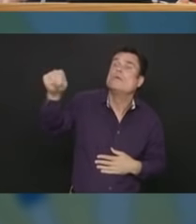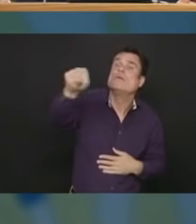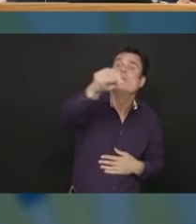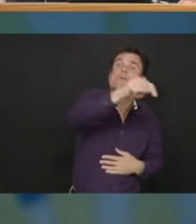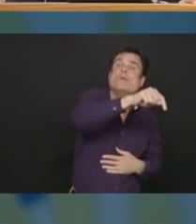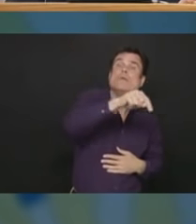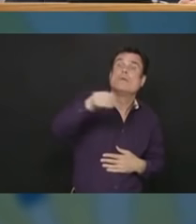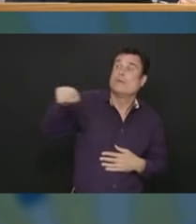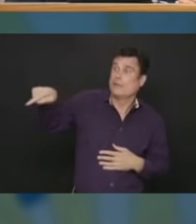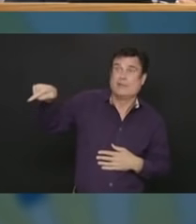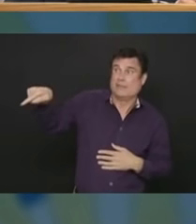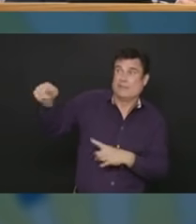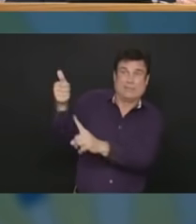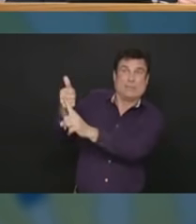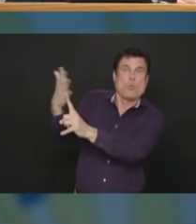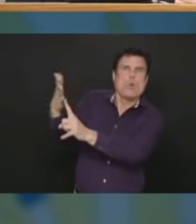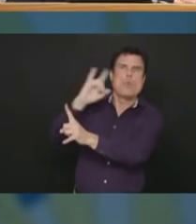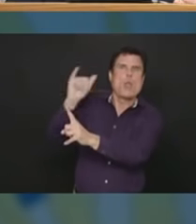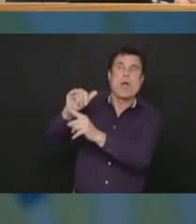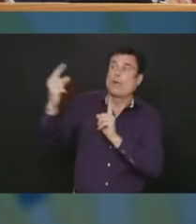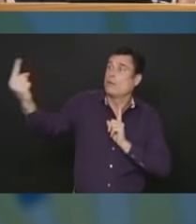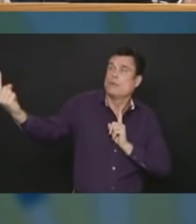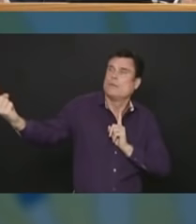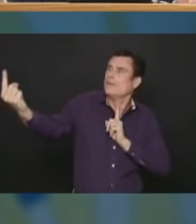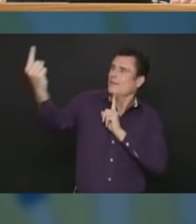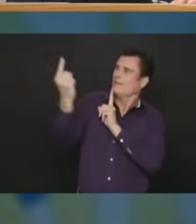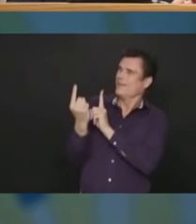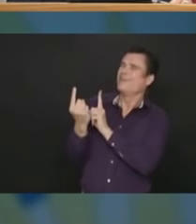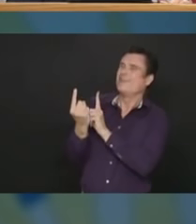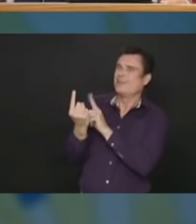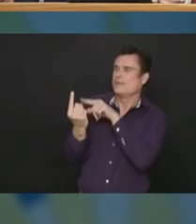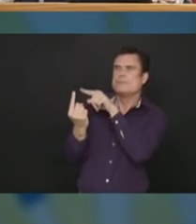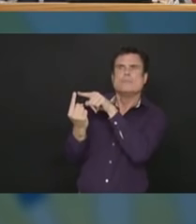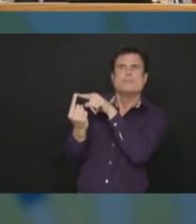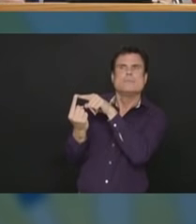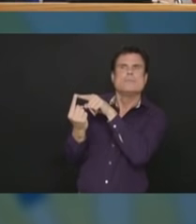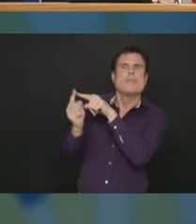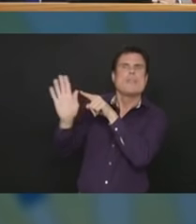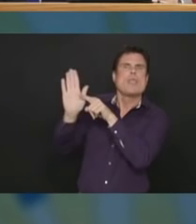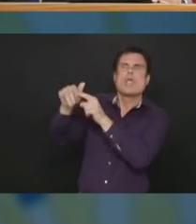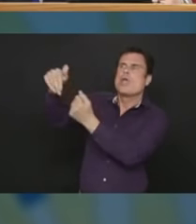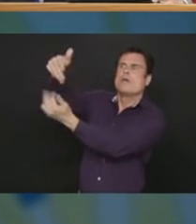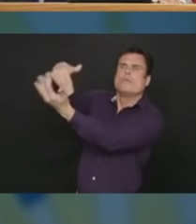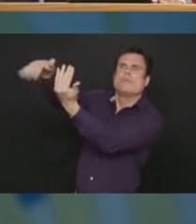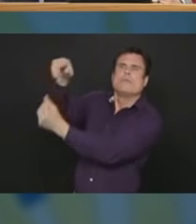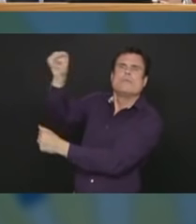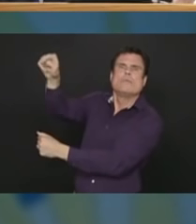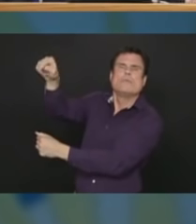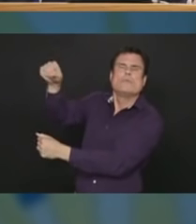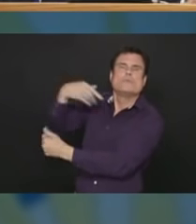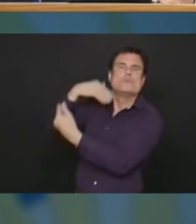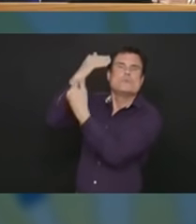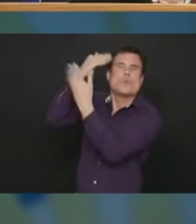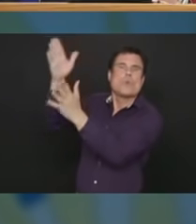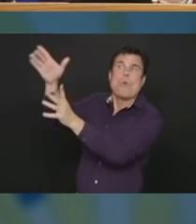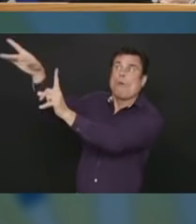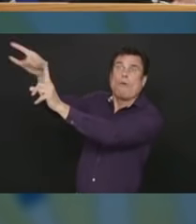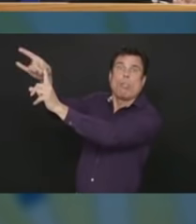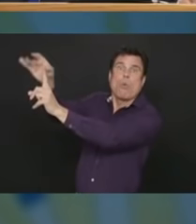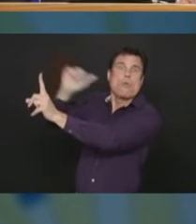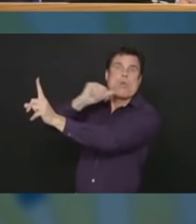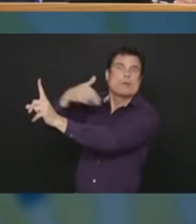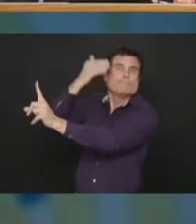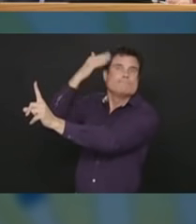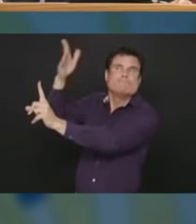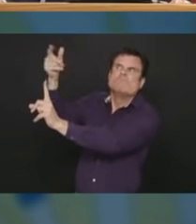you invite one person outside of your immediate household bubble into your home, you're also inviting all of the people in their bubble, the people